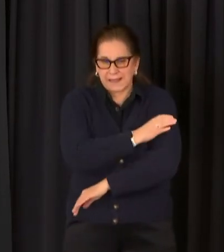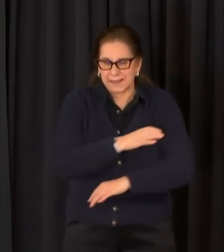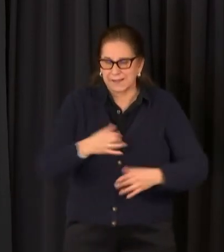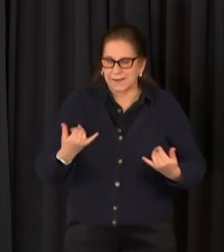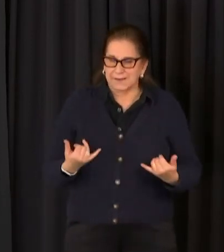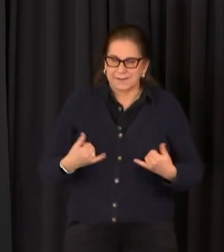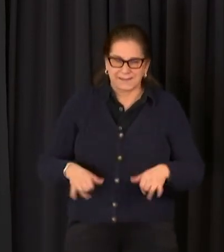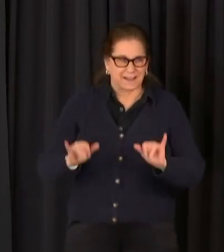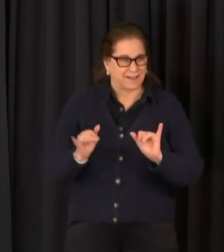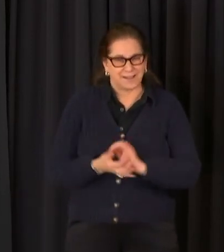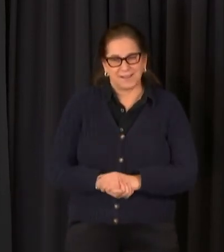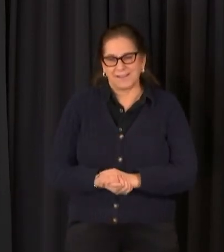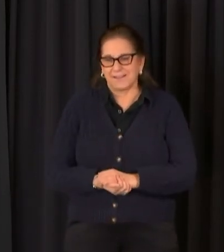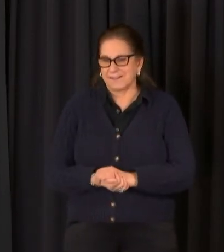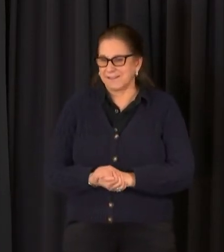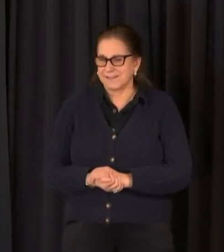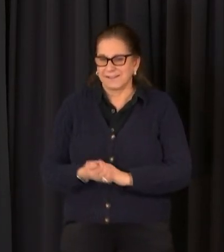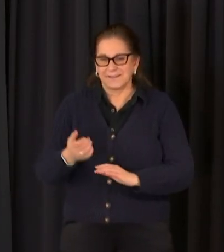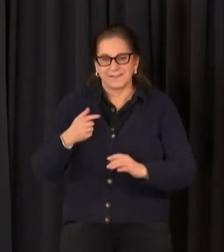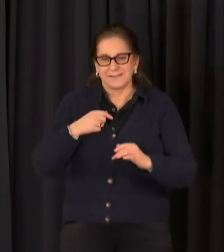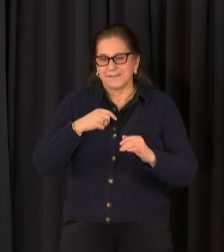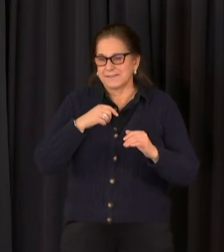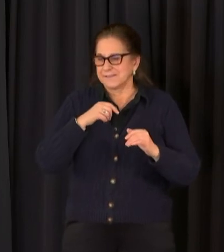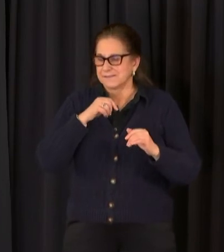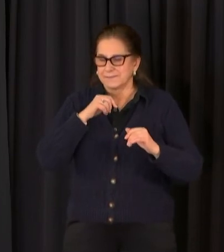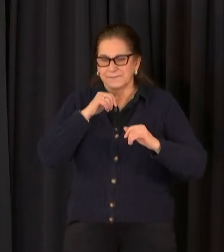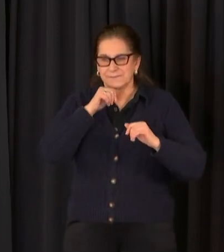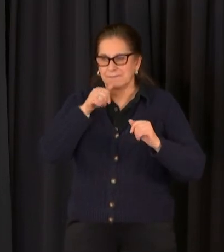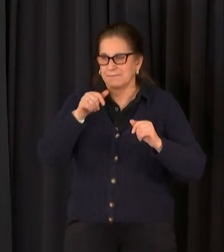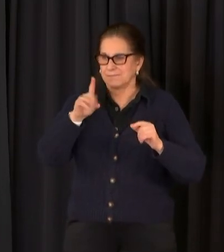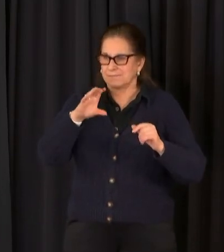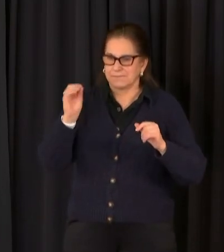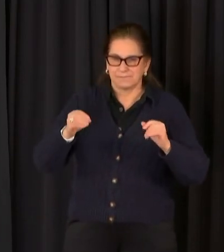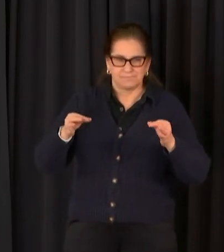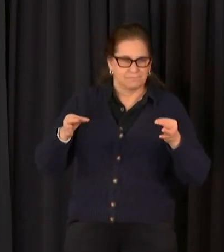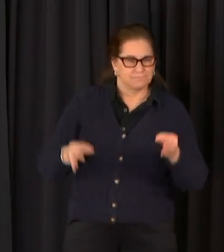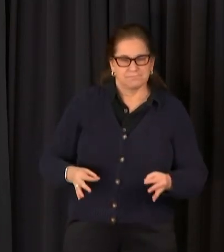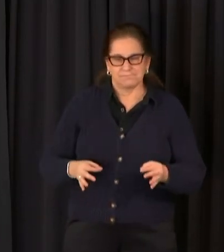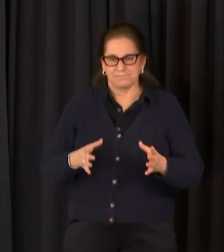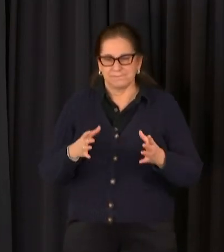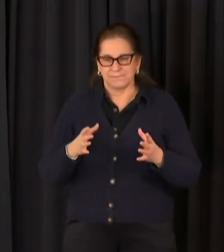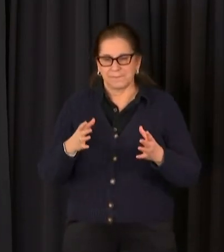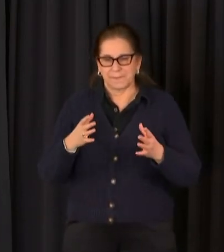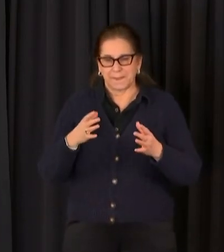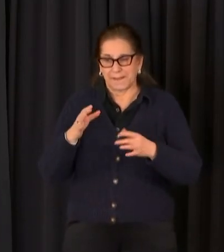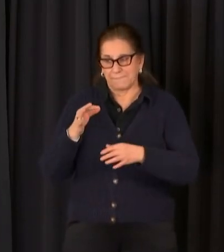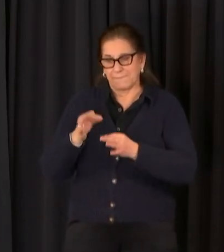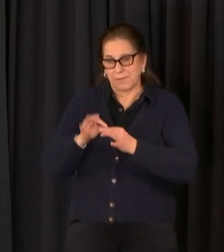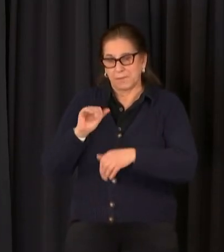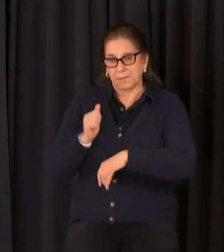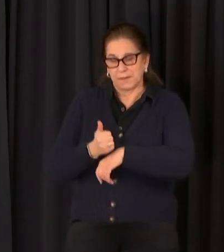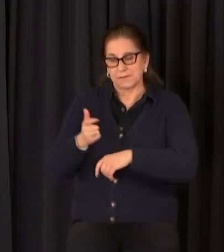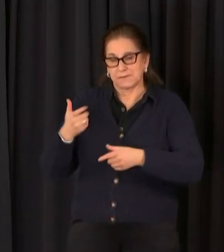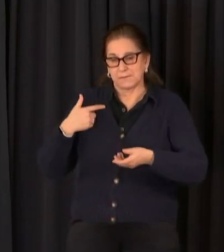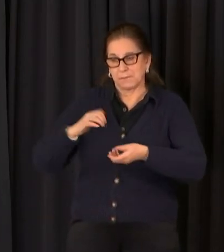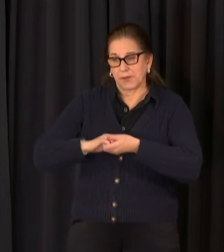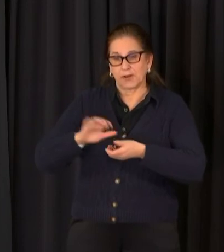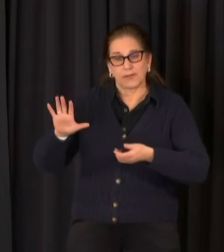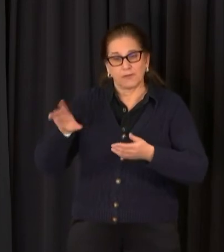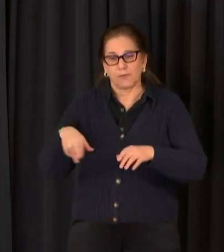again, not compromising the safety and effectiveness of the vaccine. And these faith-based partners, their role is to be able to